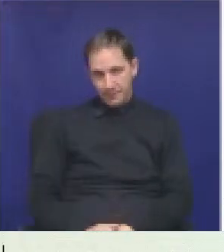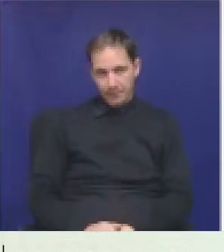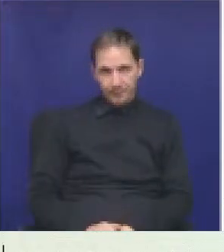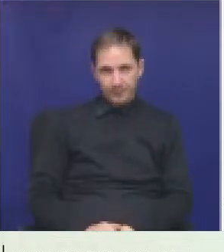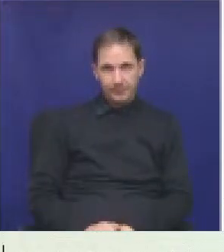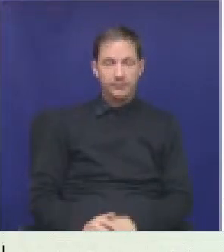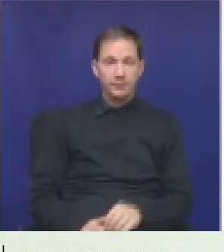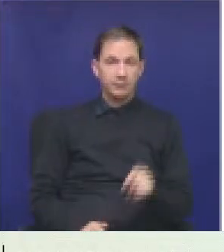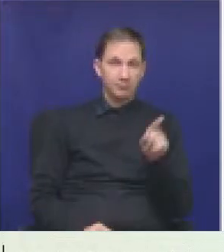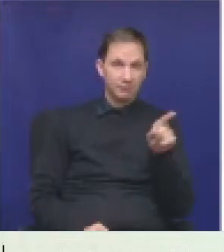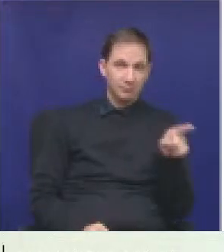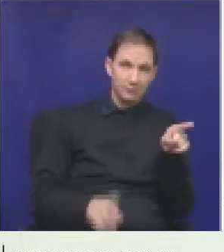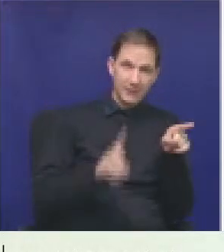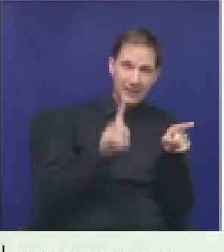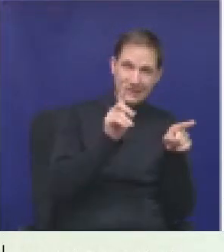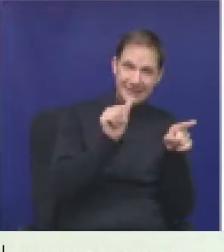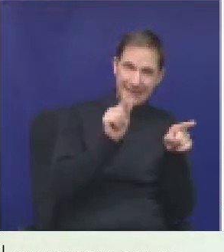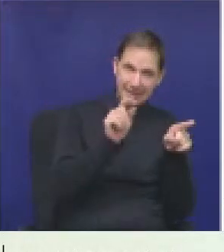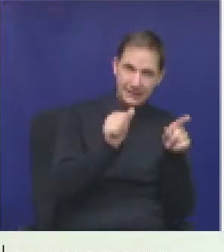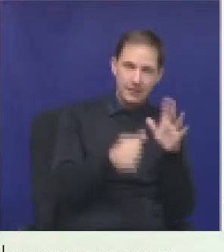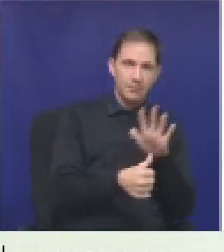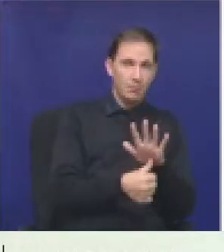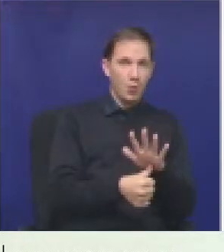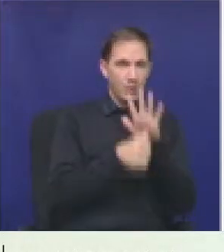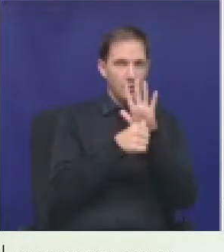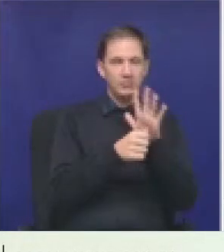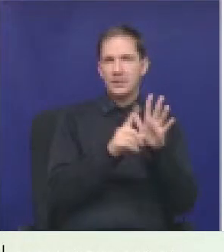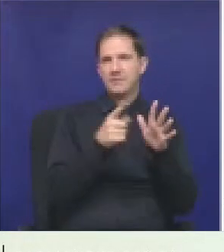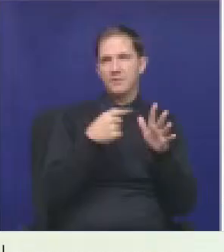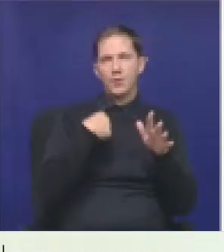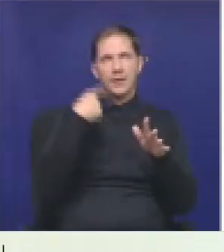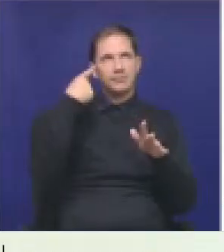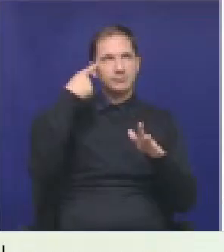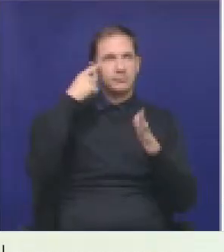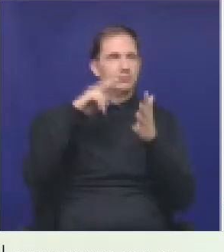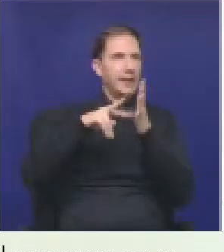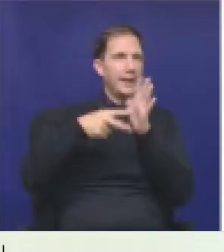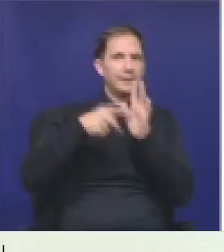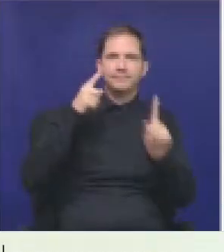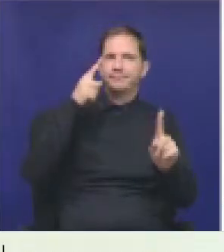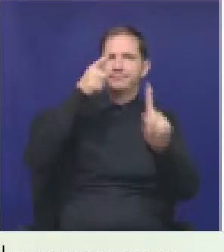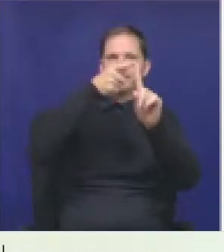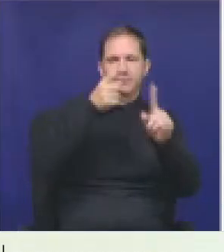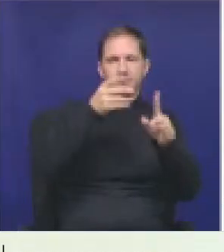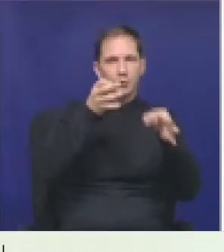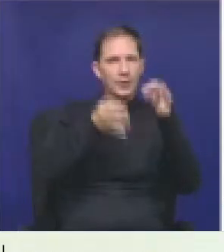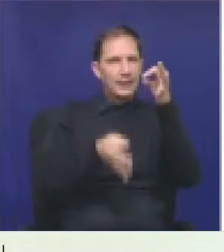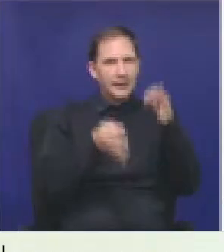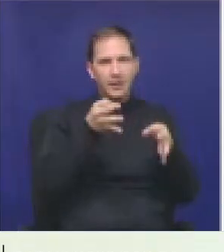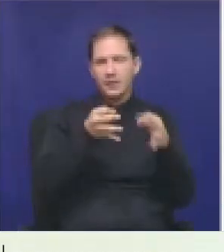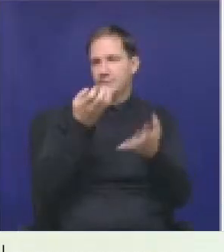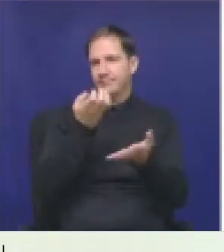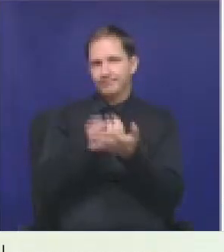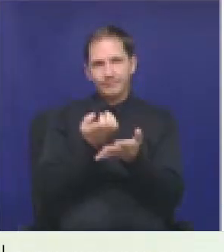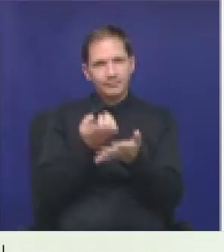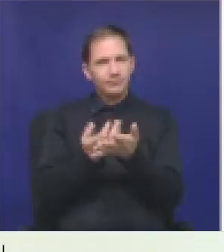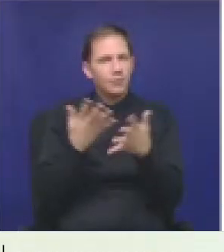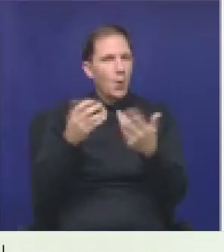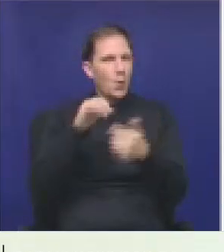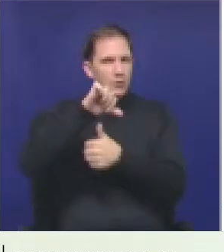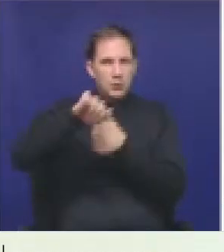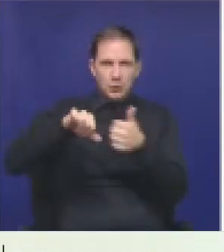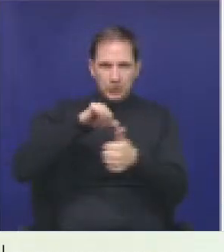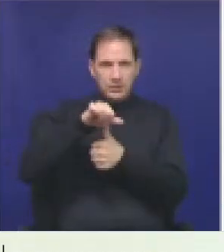all organizations, whether for objectives that are economic, political, or social. In